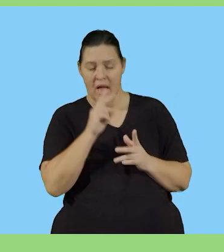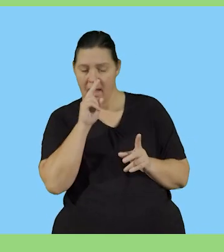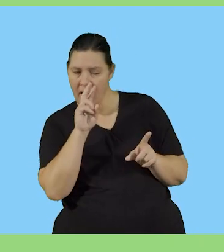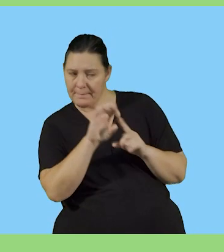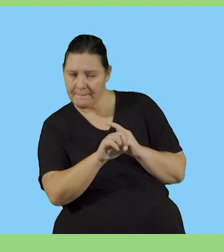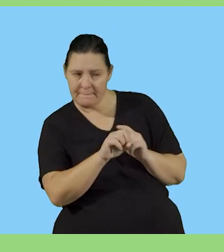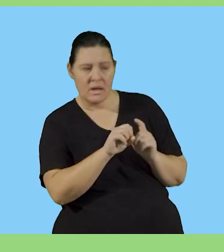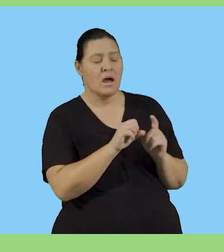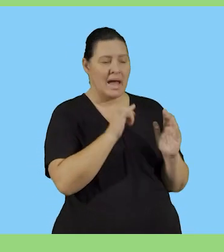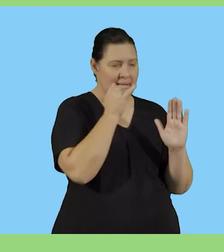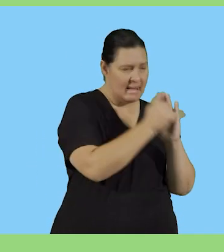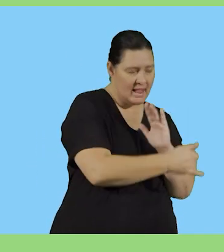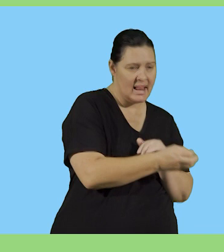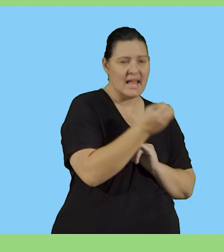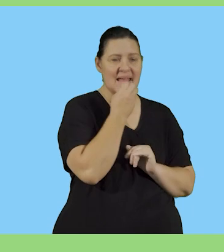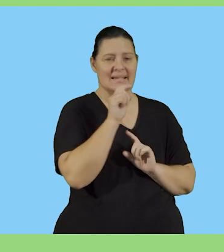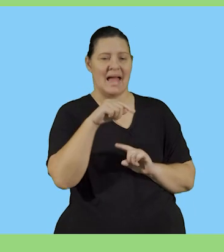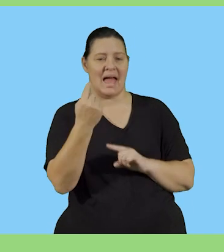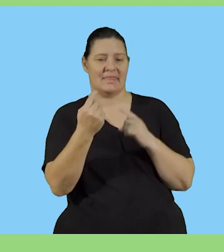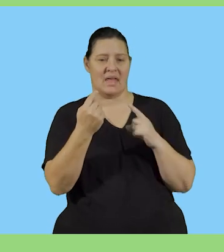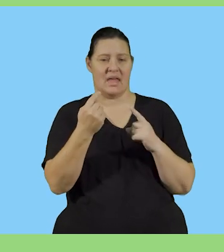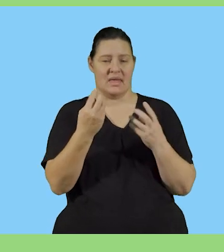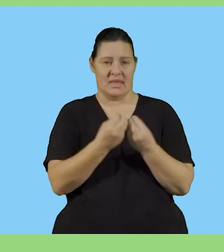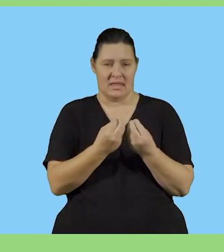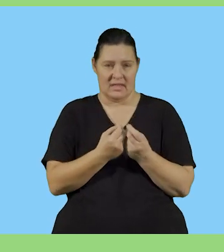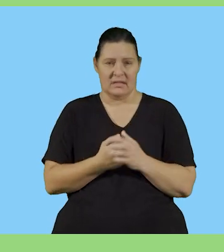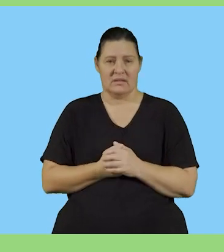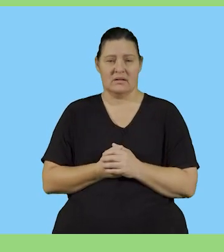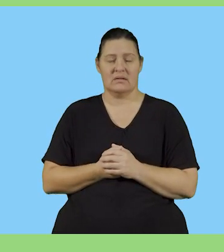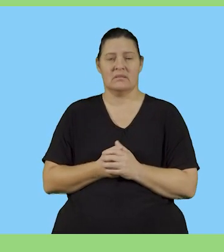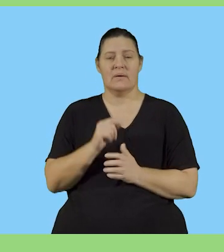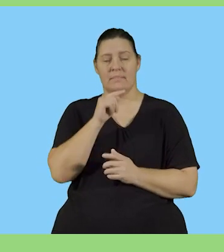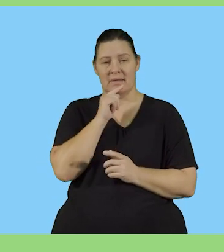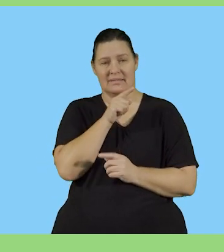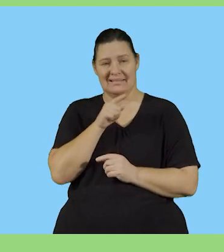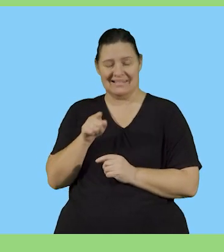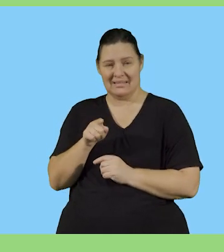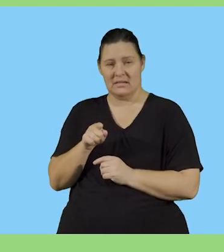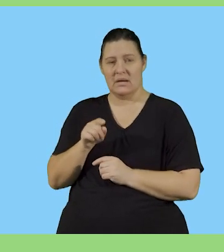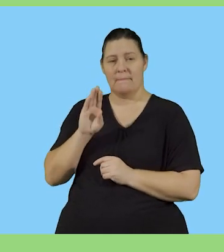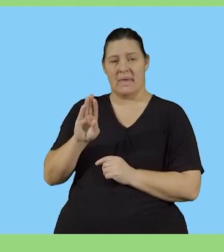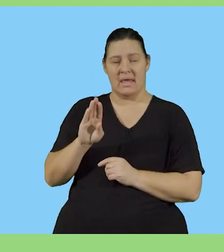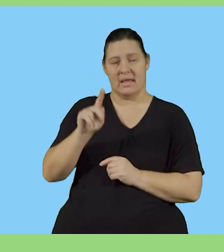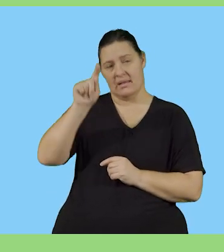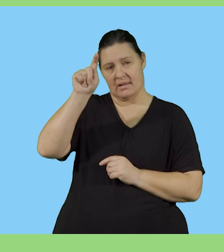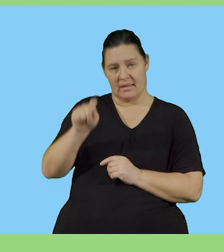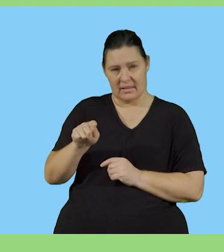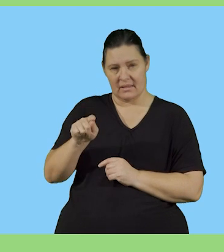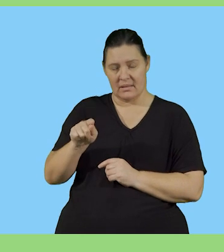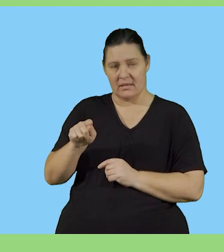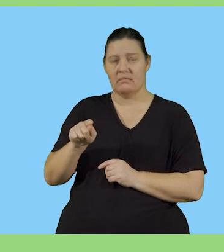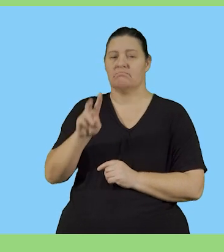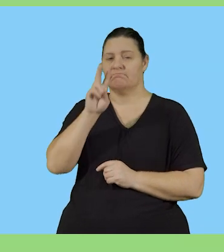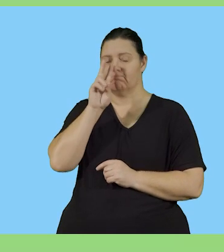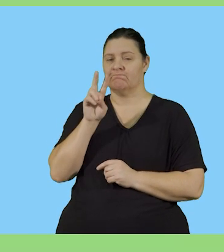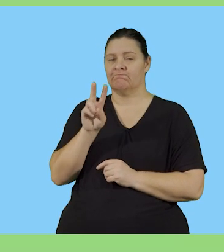hunt, kill, and eat other organisms. So going again to column B, you